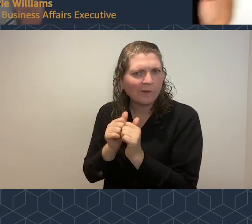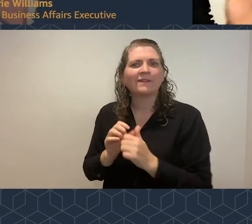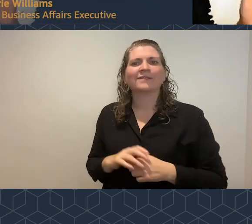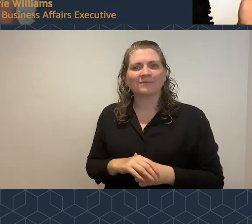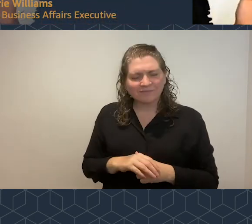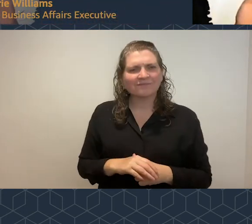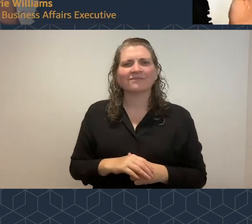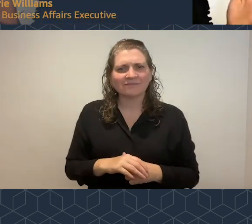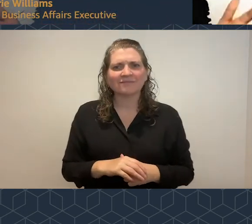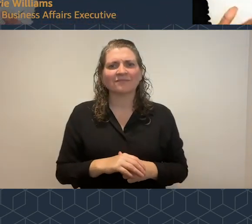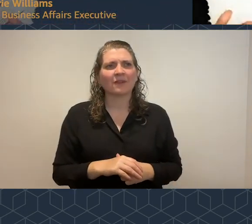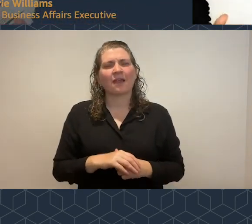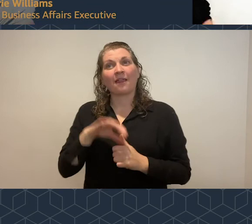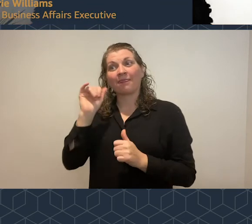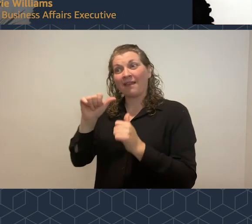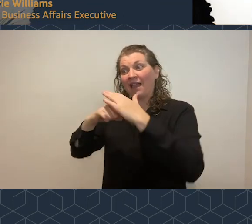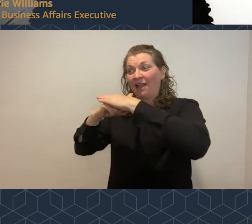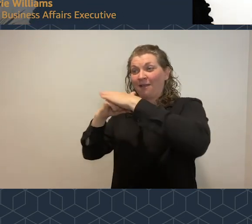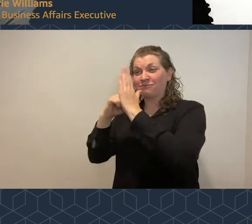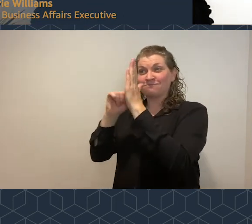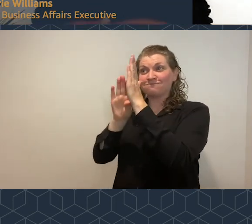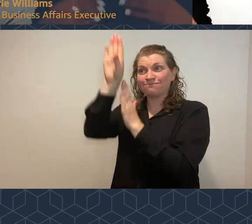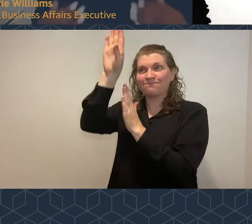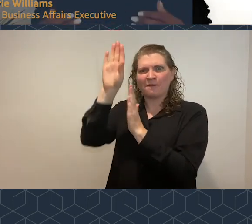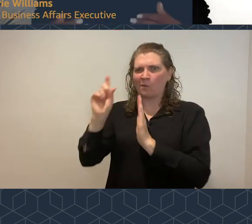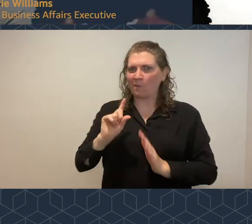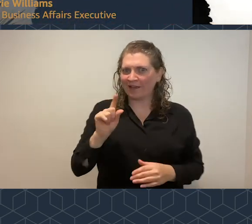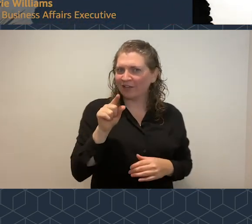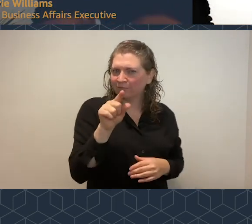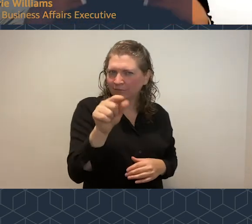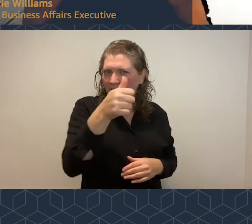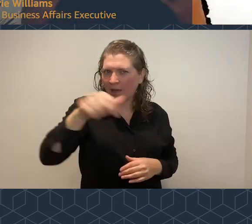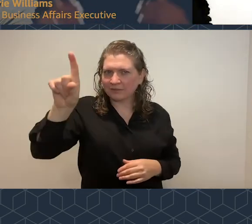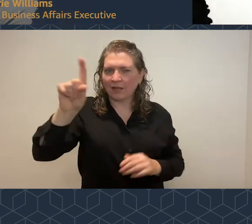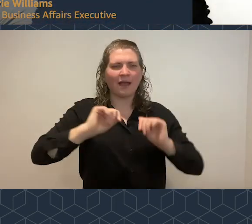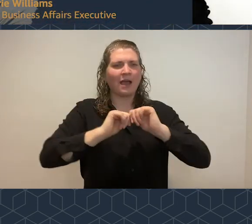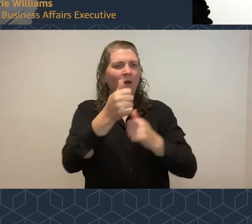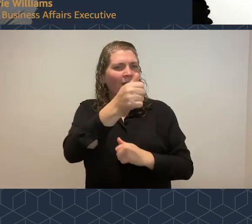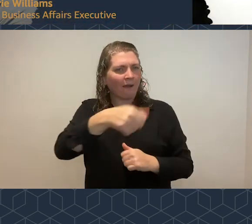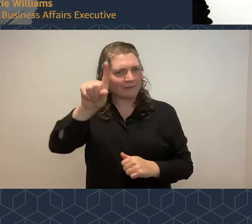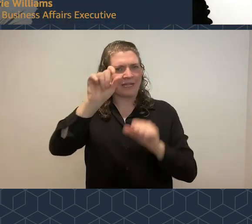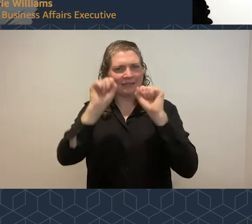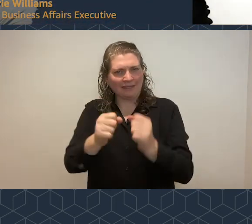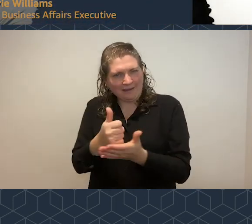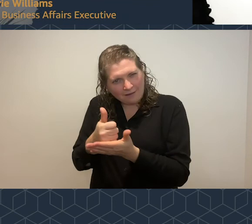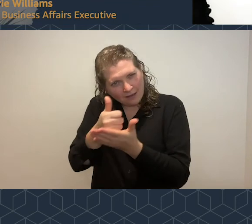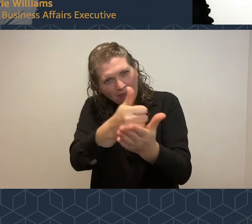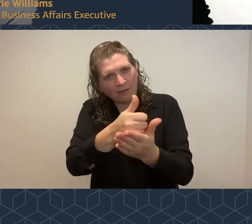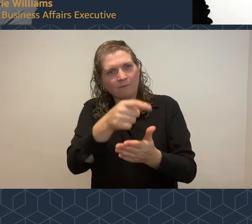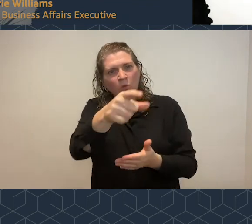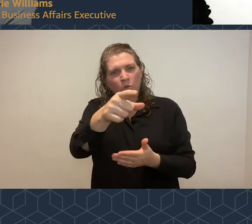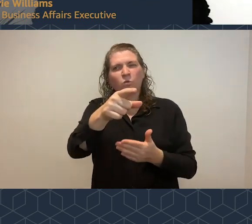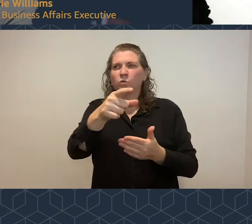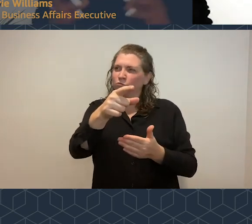this huge, toolkit to pull from. But if you're mid-level or even a more senior level candidate,